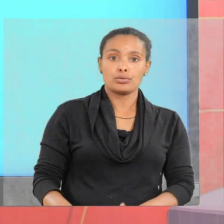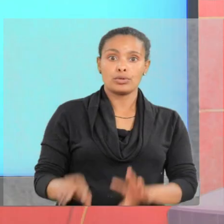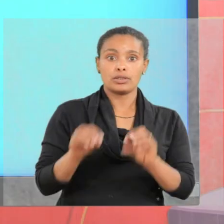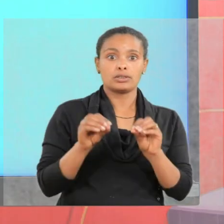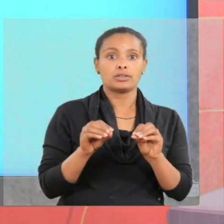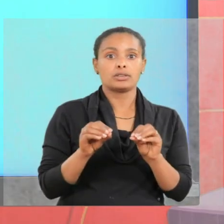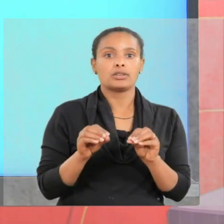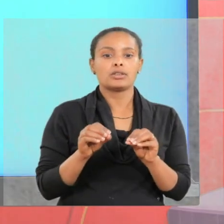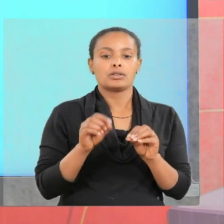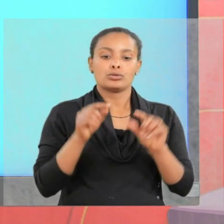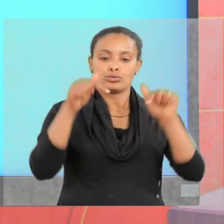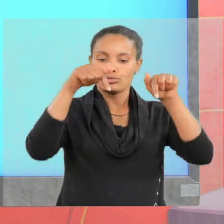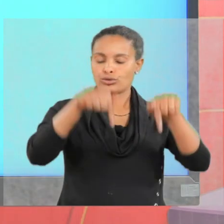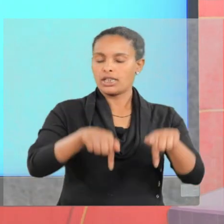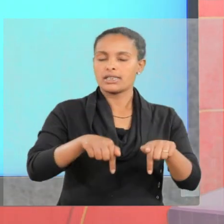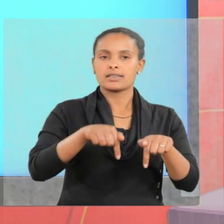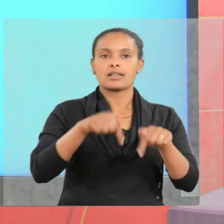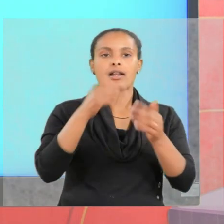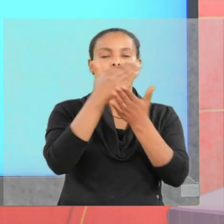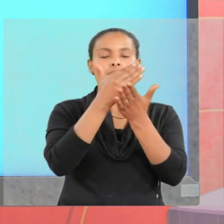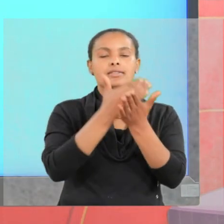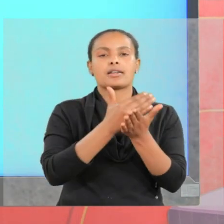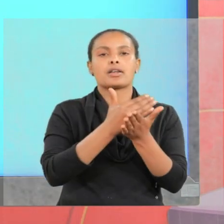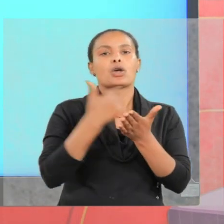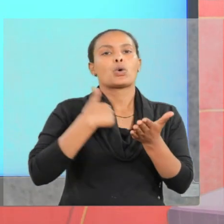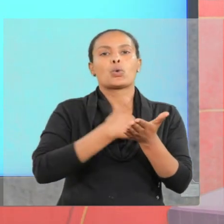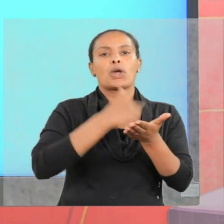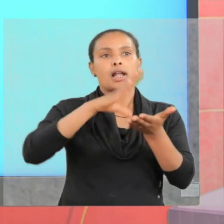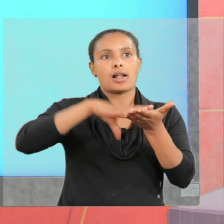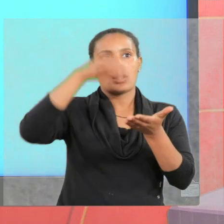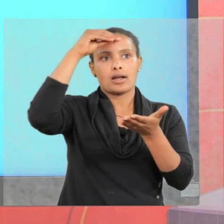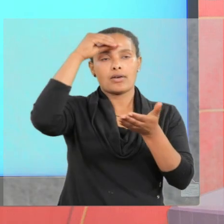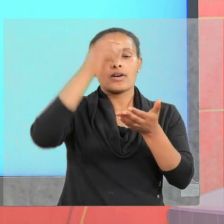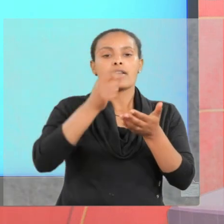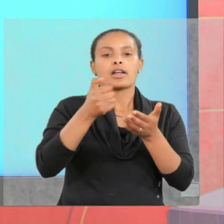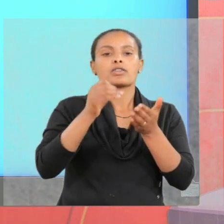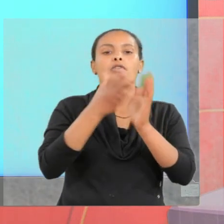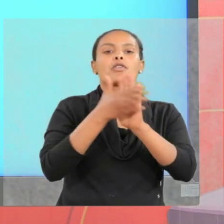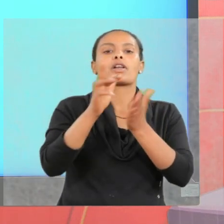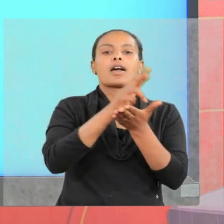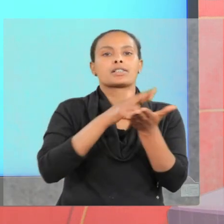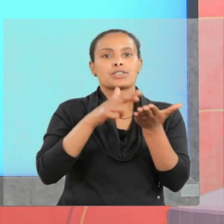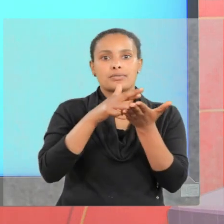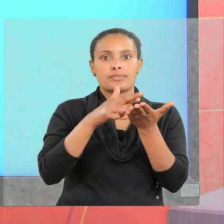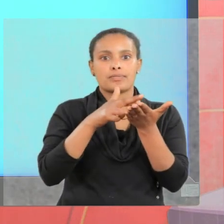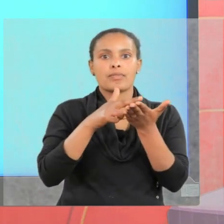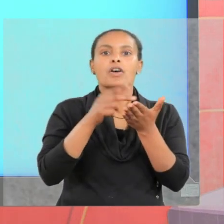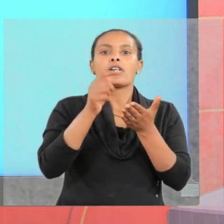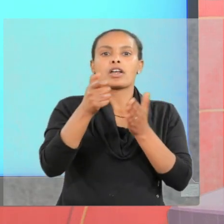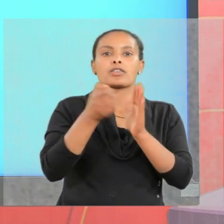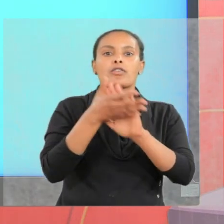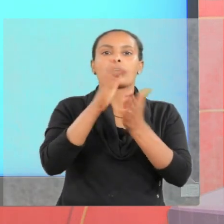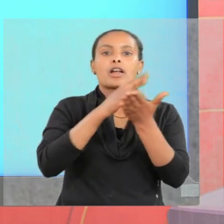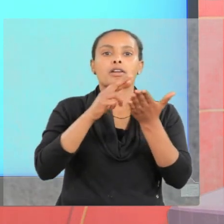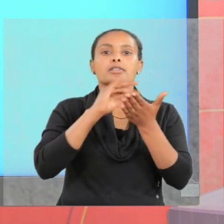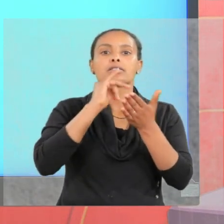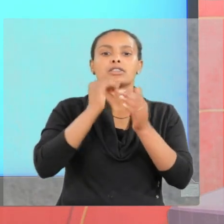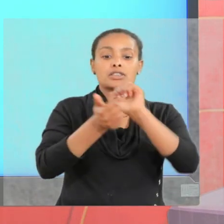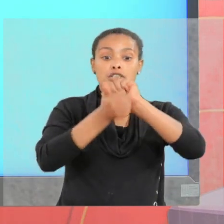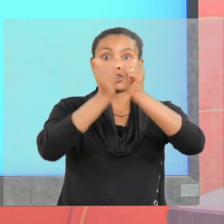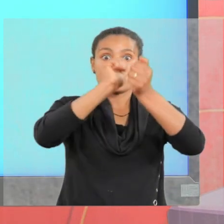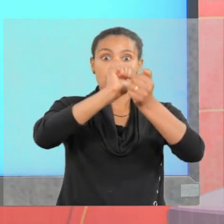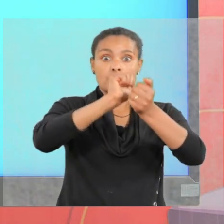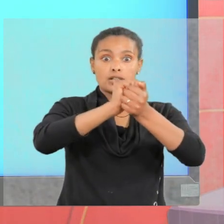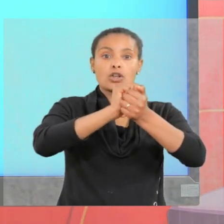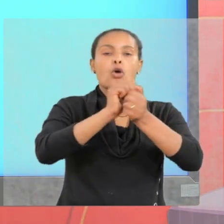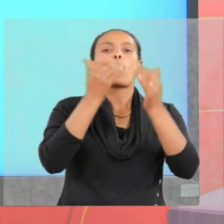Students, in our today's lesson, we learned rate of a reaction. Rate of a reaction is the change